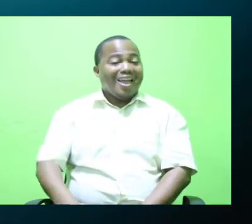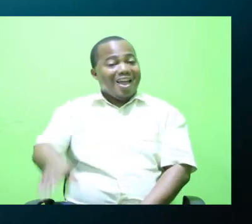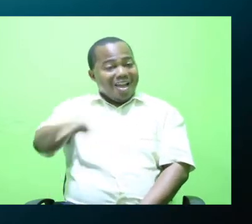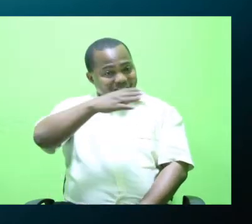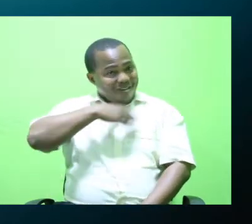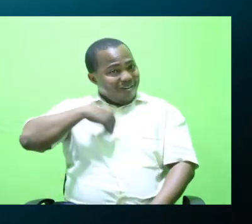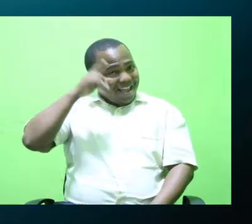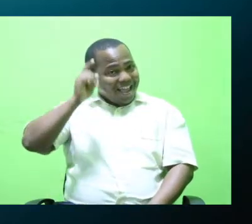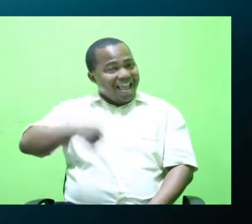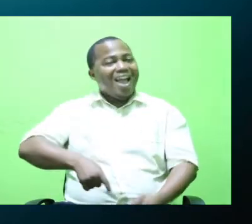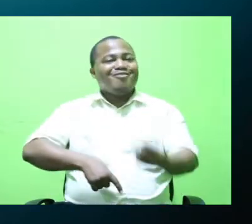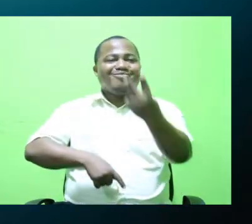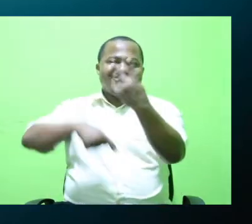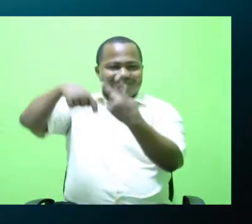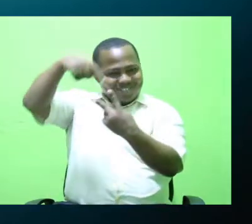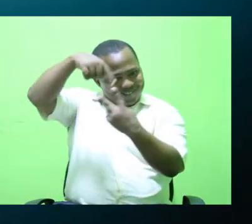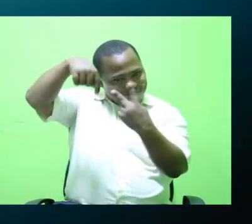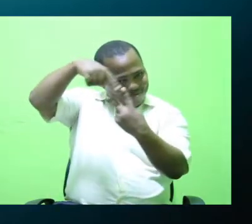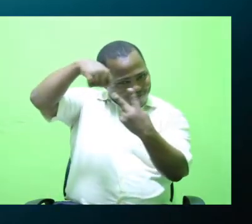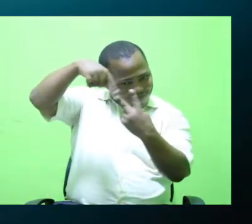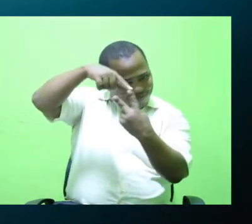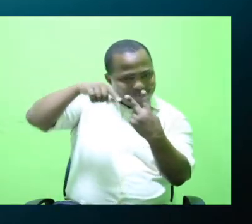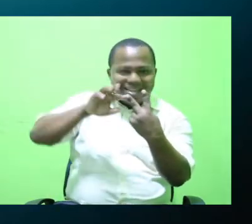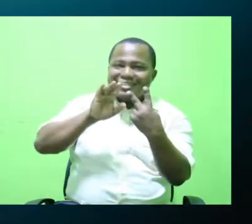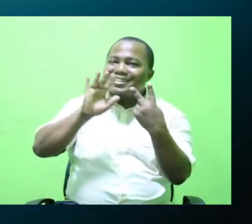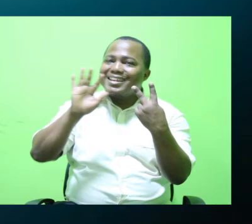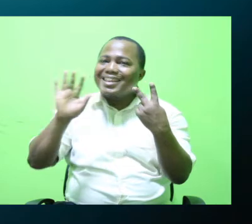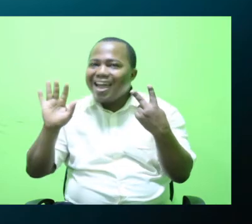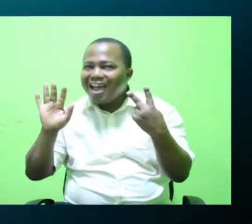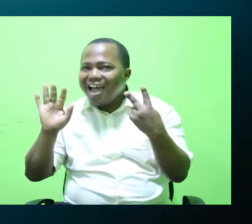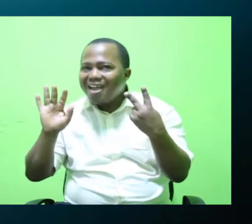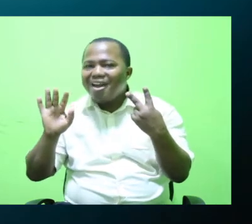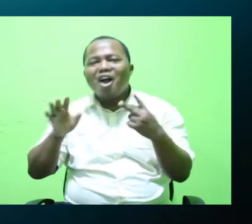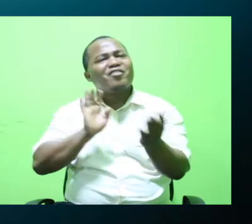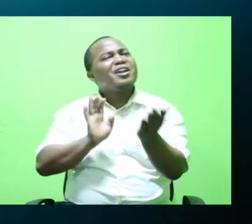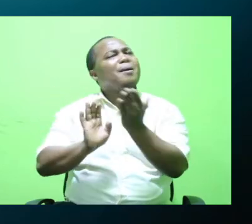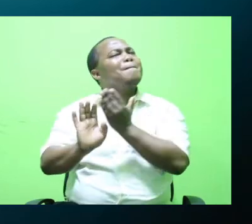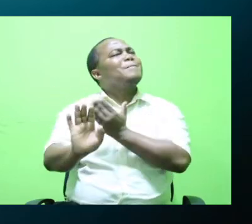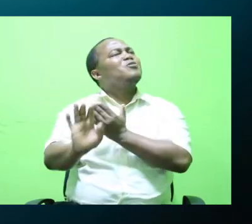We have 2 types of immunity,